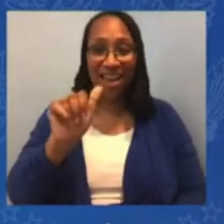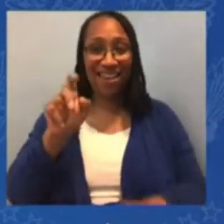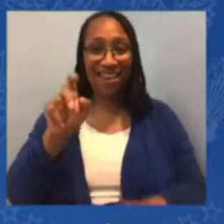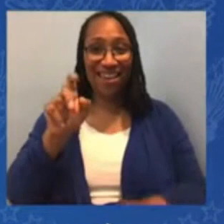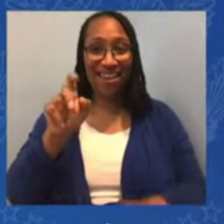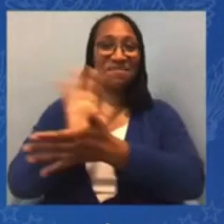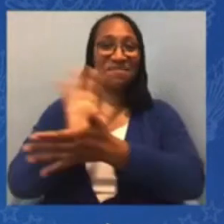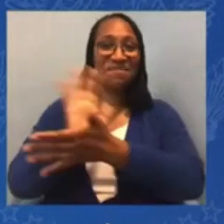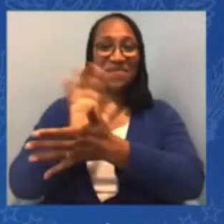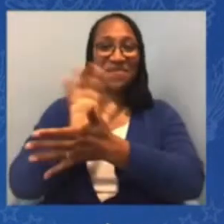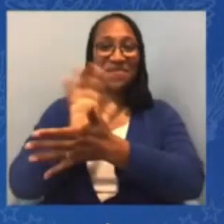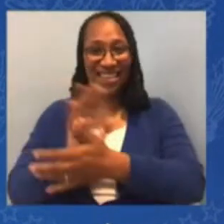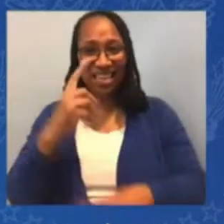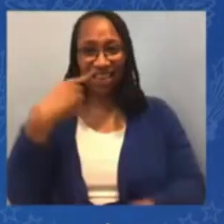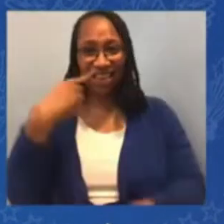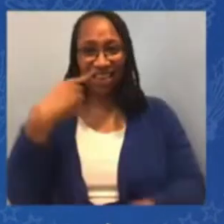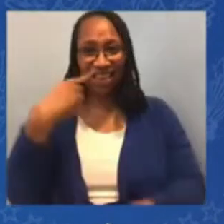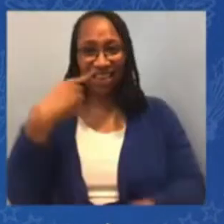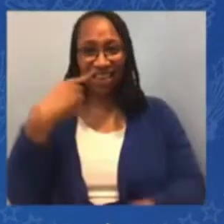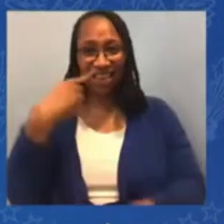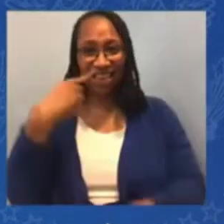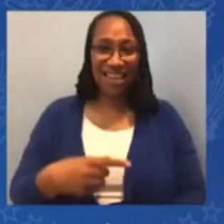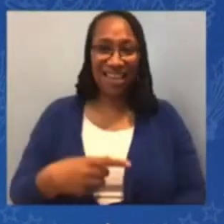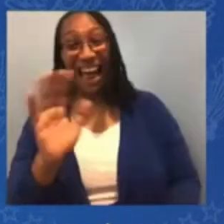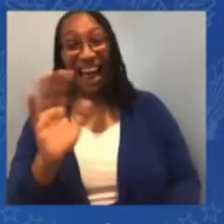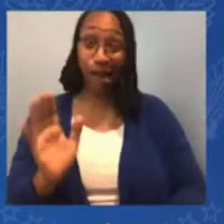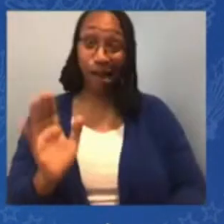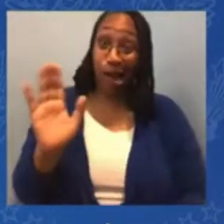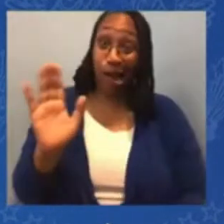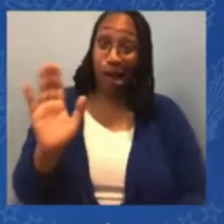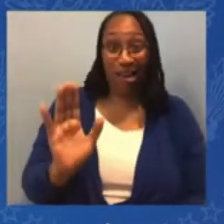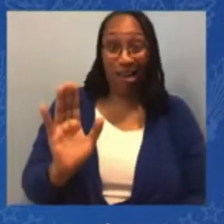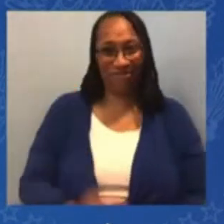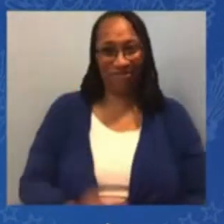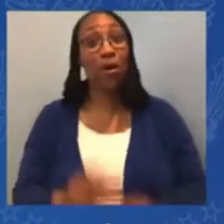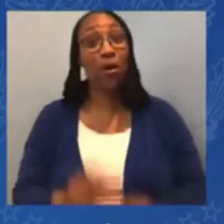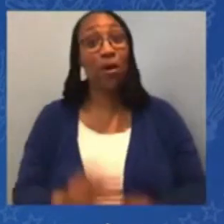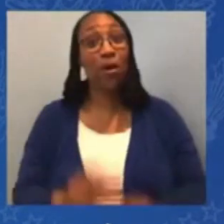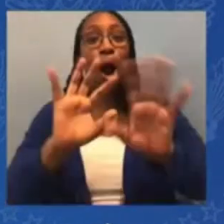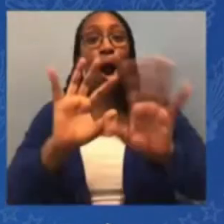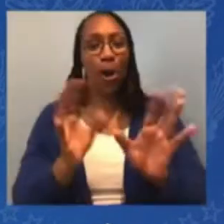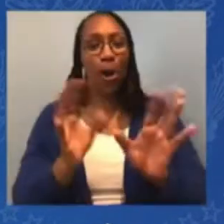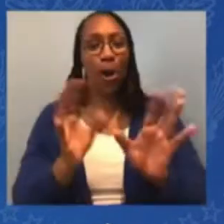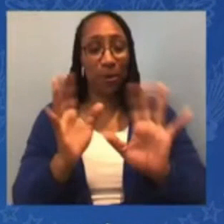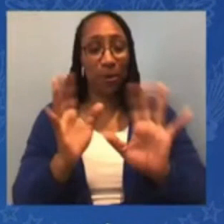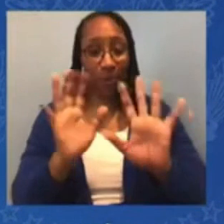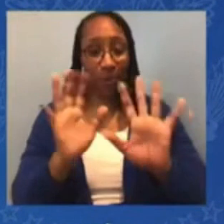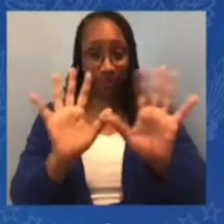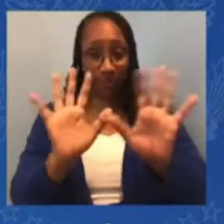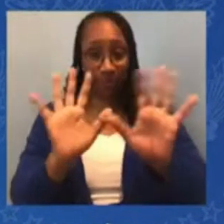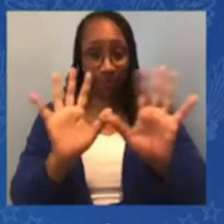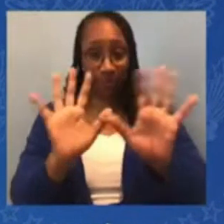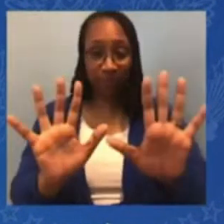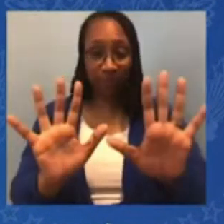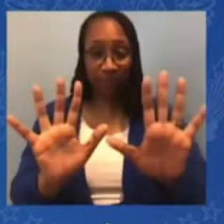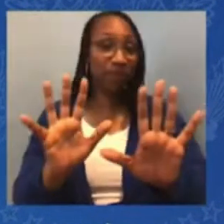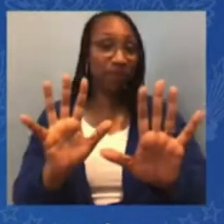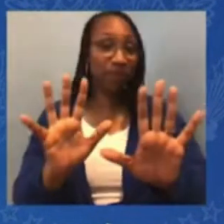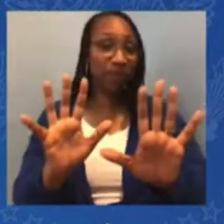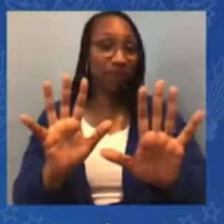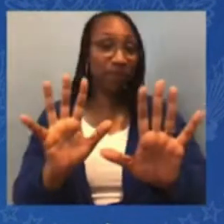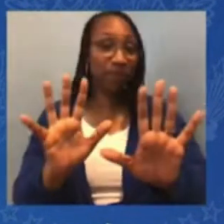All right, well, I tell you what. Here's what I'm going to do. I'm going to ask the White House photographer to come up. And all I'm going